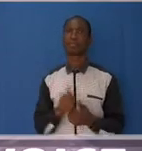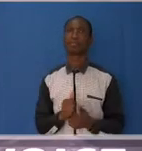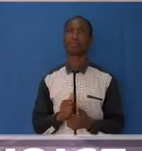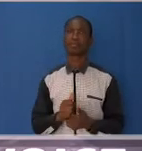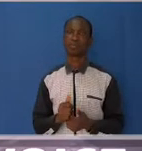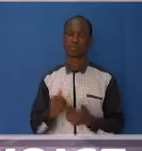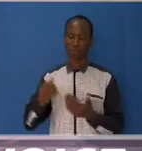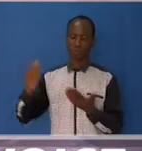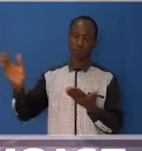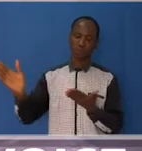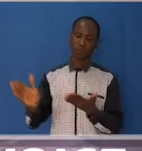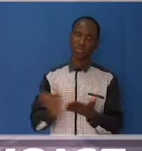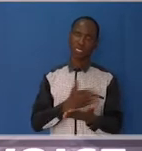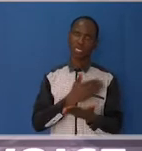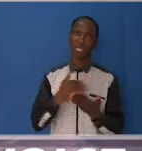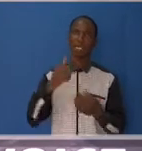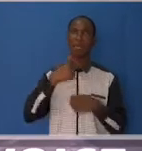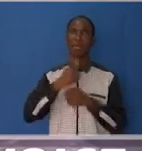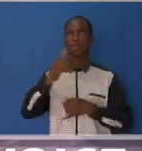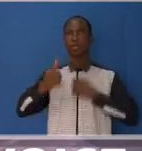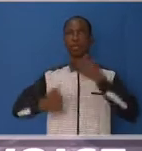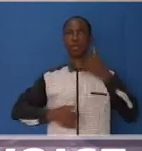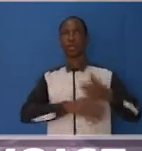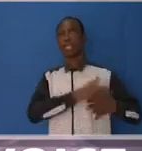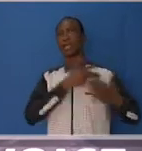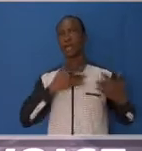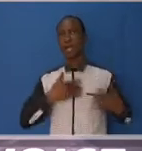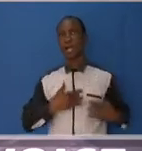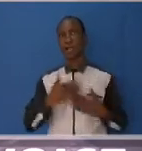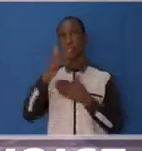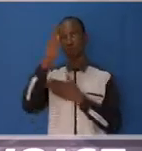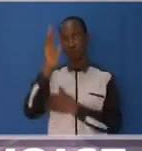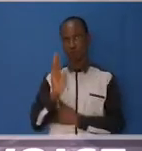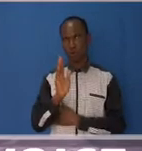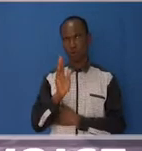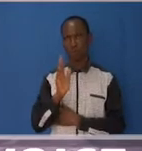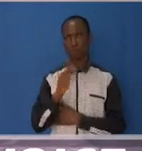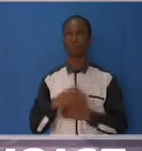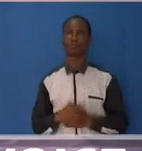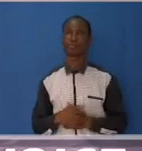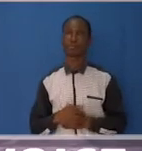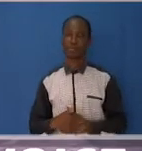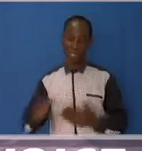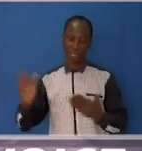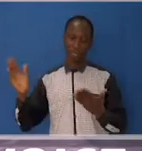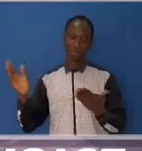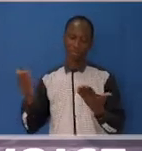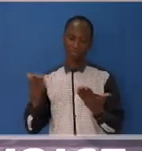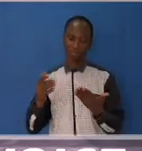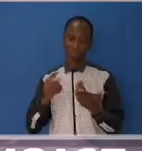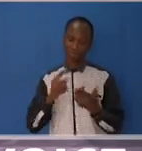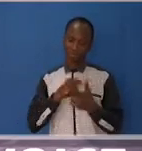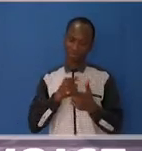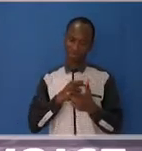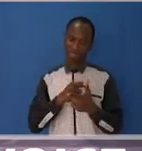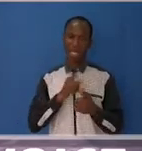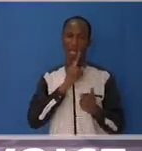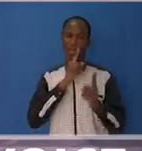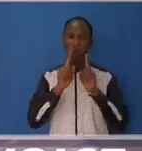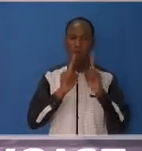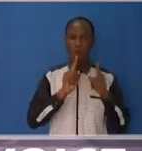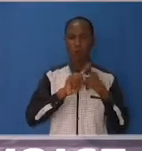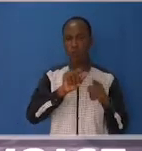making melody in your heart to the Lord. So here he says we should speak to one another in